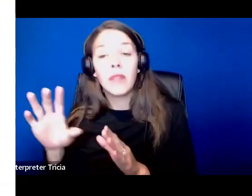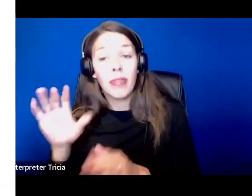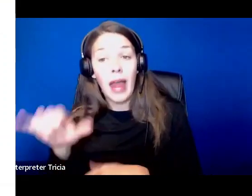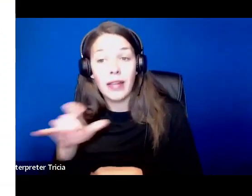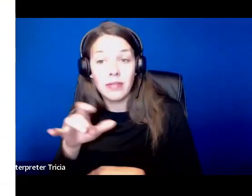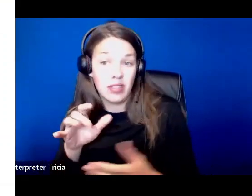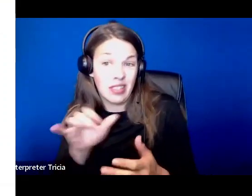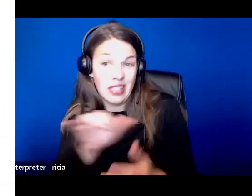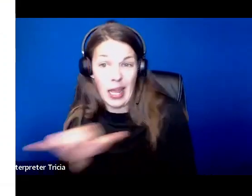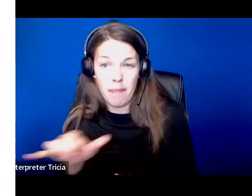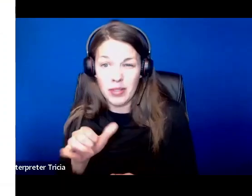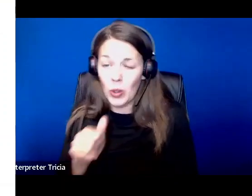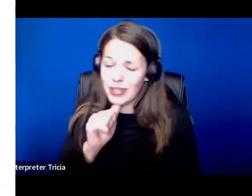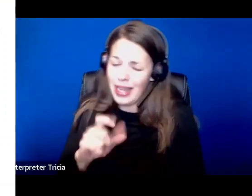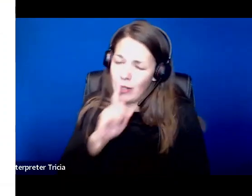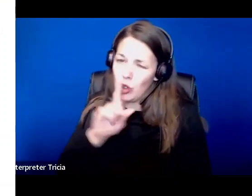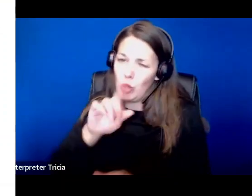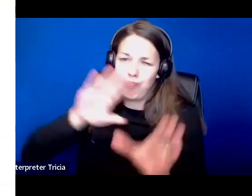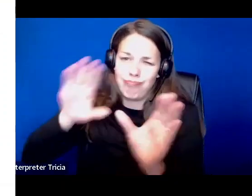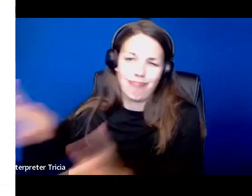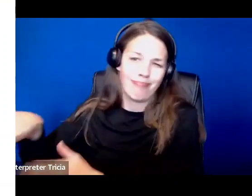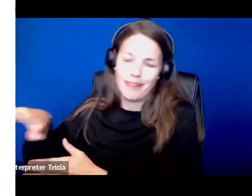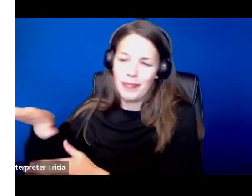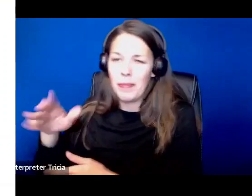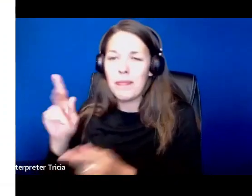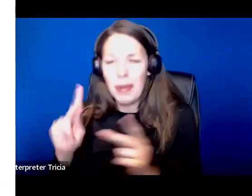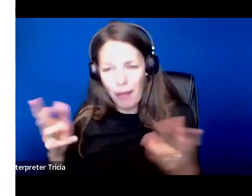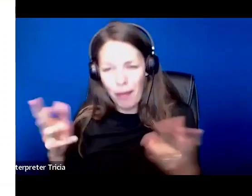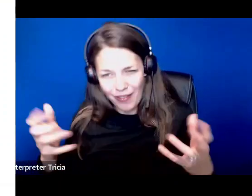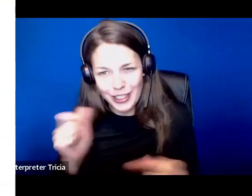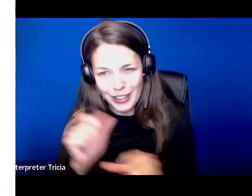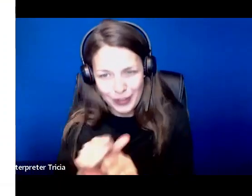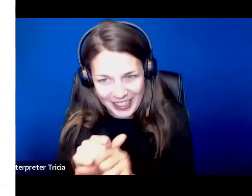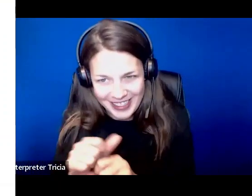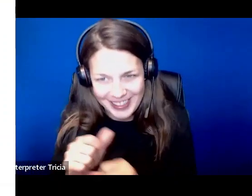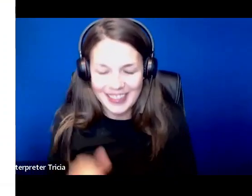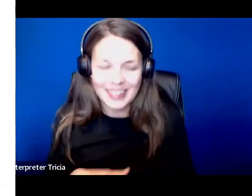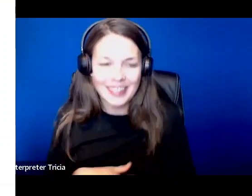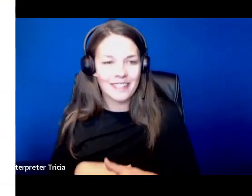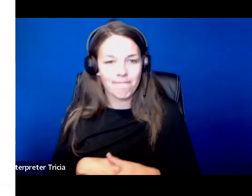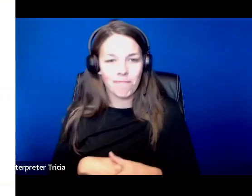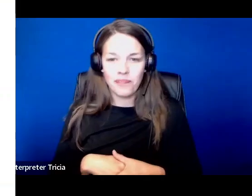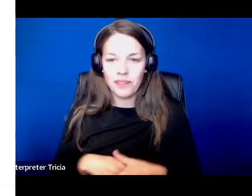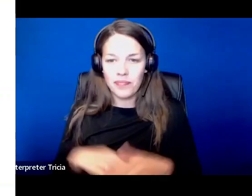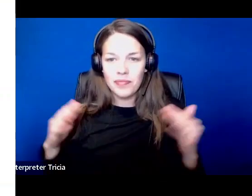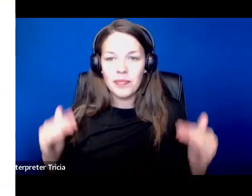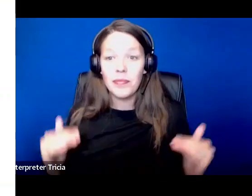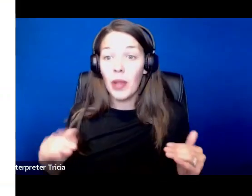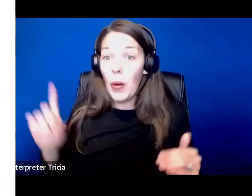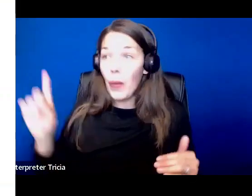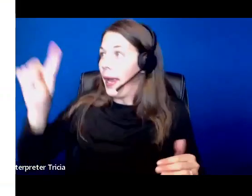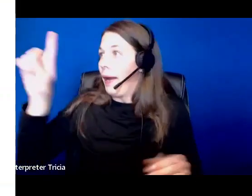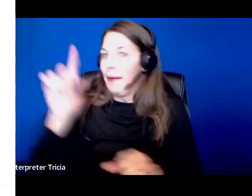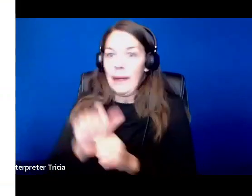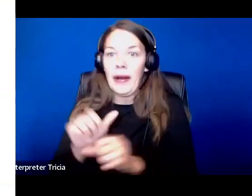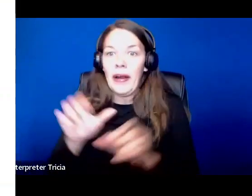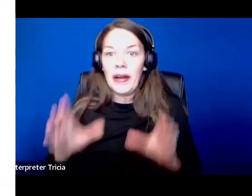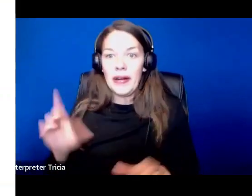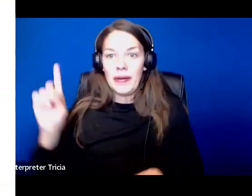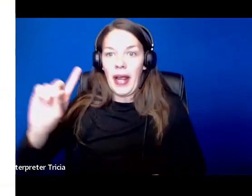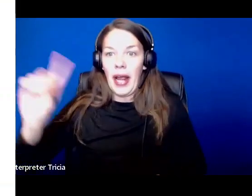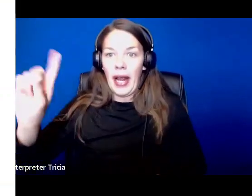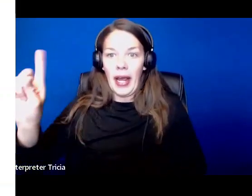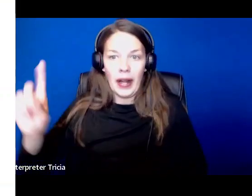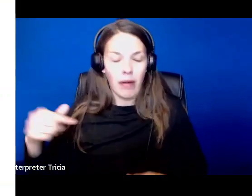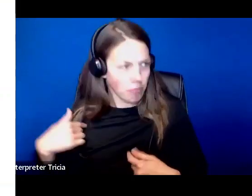So let's bust that myth, and we'll move on from there. Next slide. Okay, so where did all the workers go? That's the other question I get and